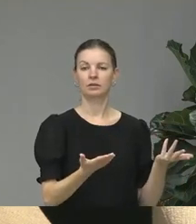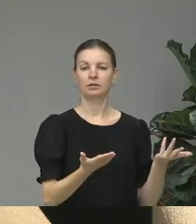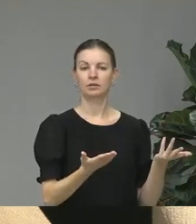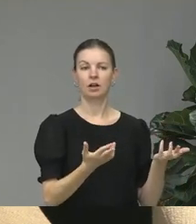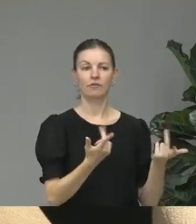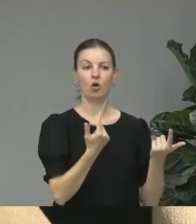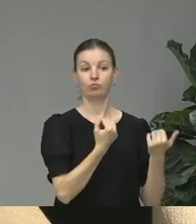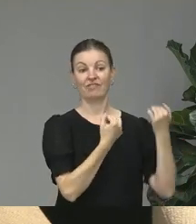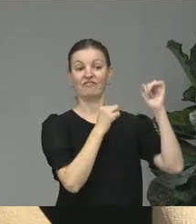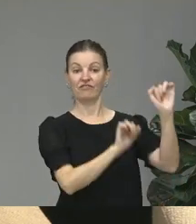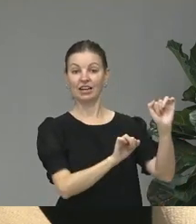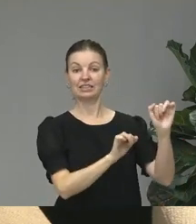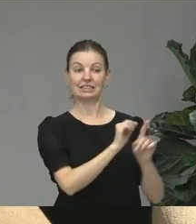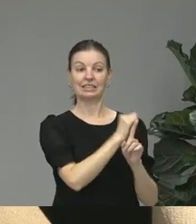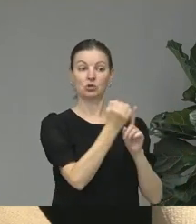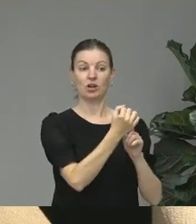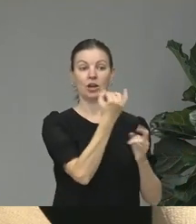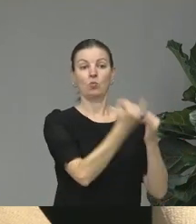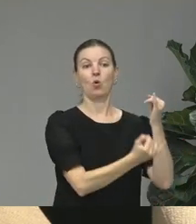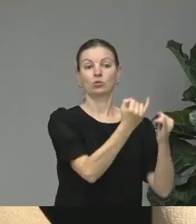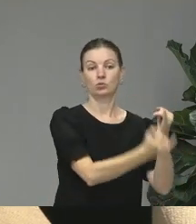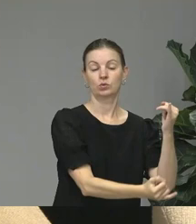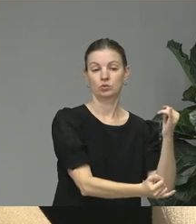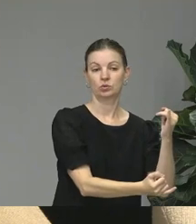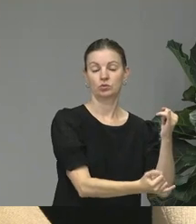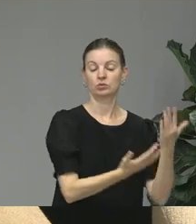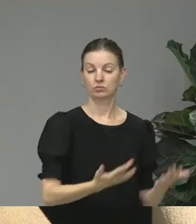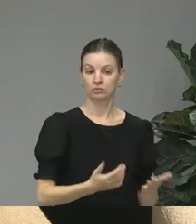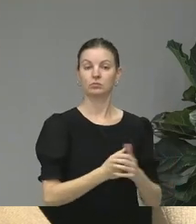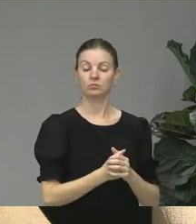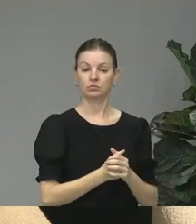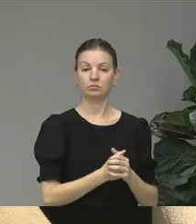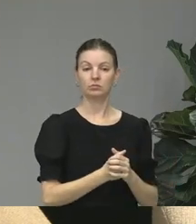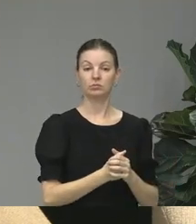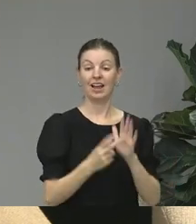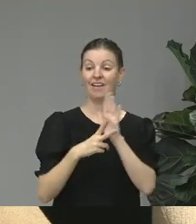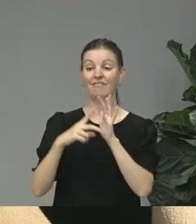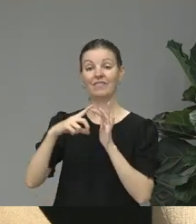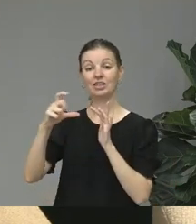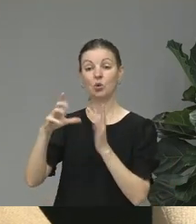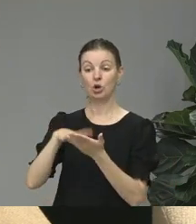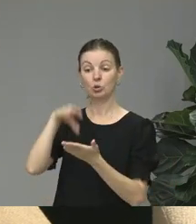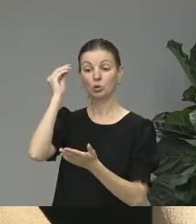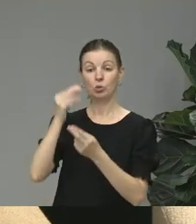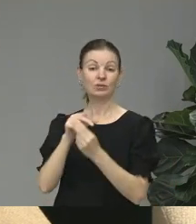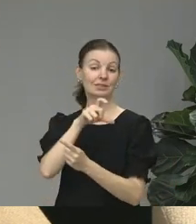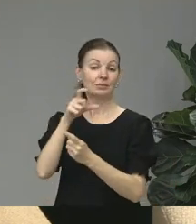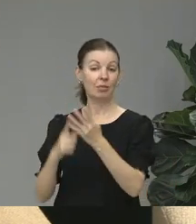to prevent a situation escalating that didn't need to. In Victoria, a student with a disability